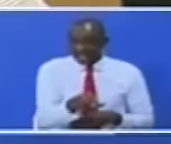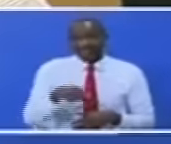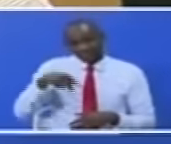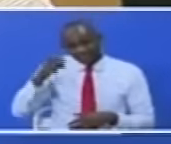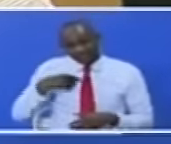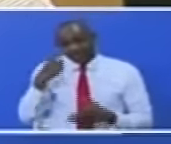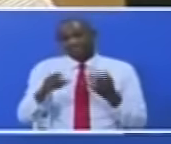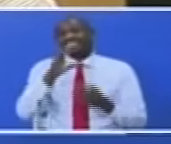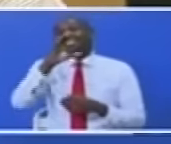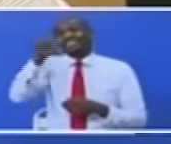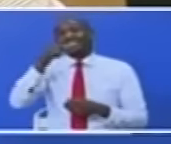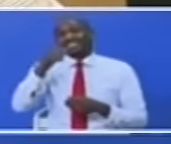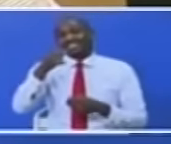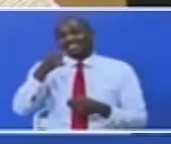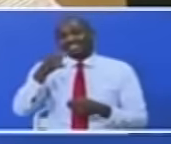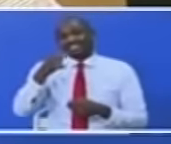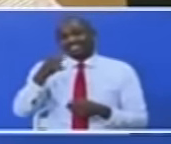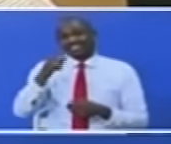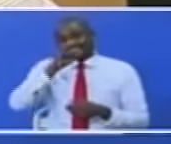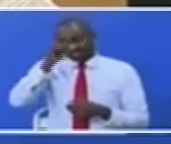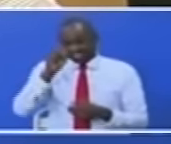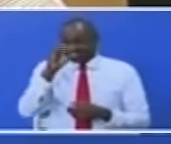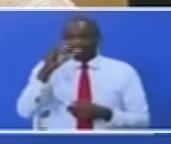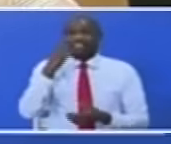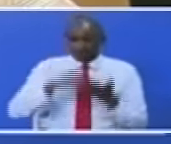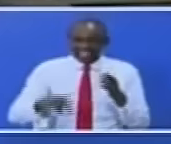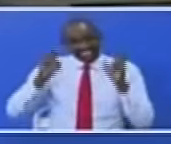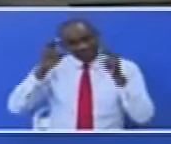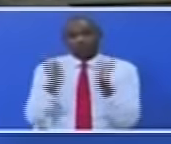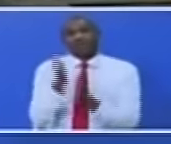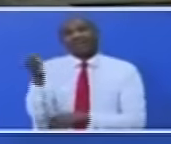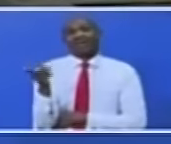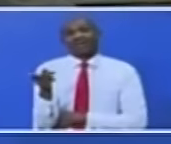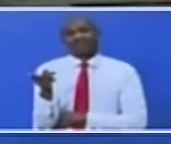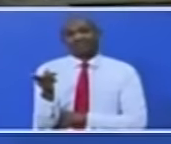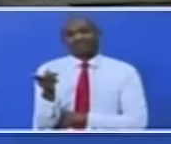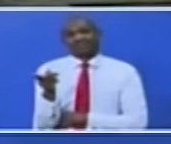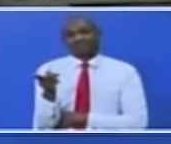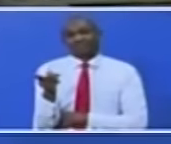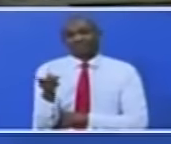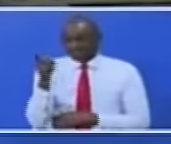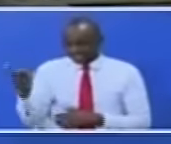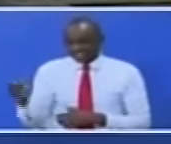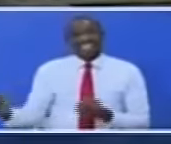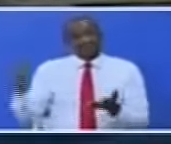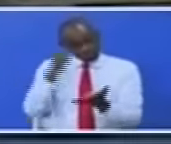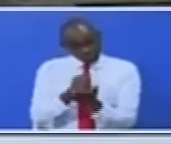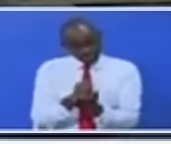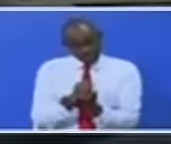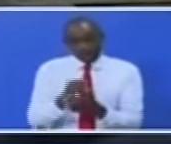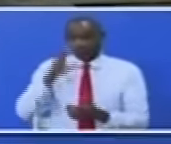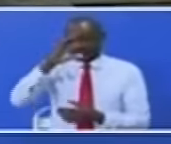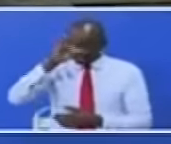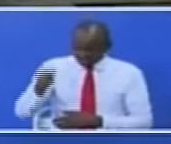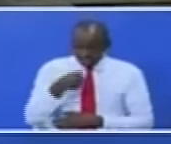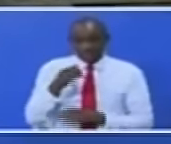the Judicial Service Commission that has had tremendous issues with her. If this recruitment of Chief